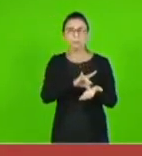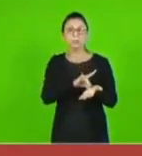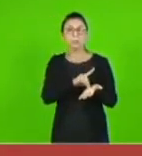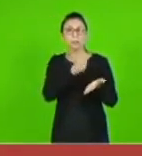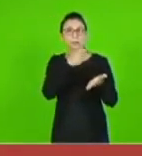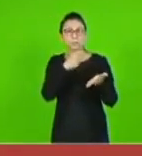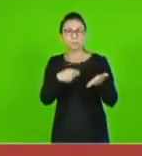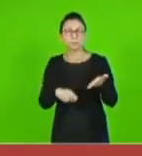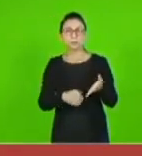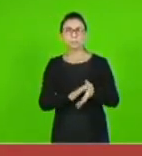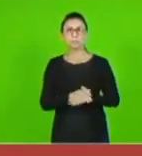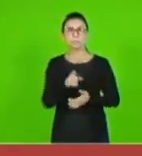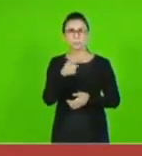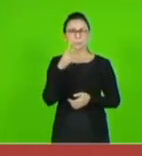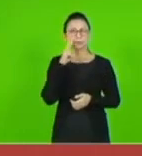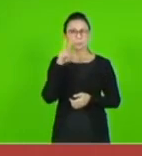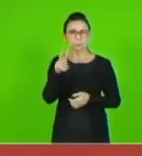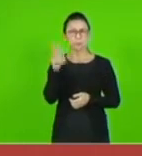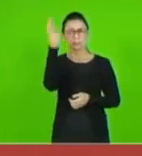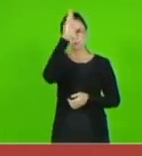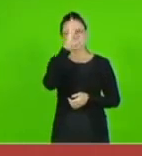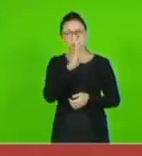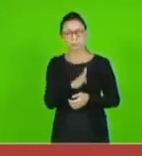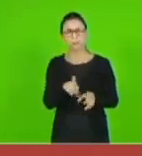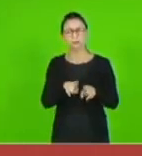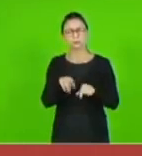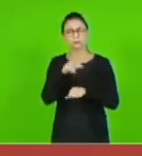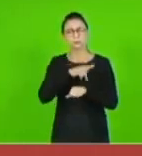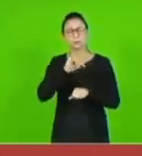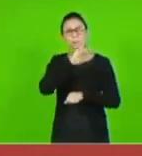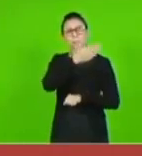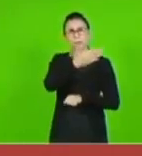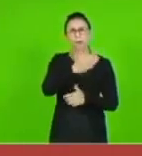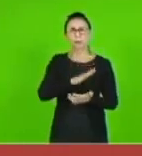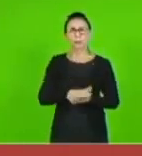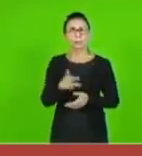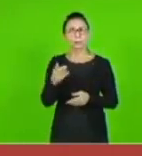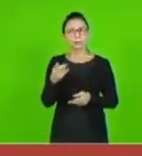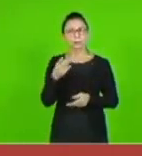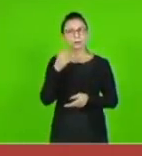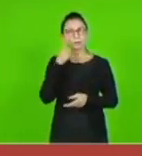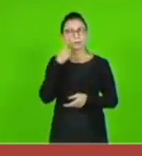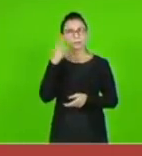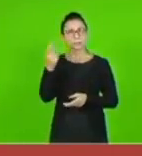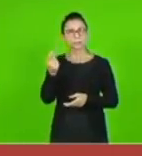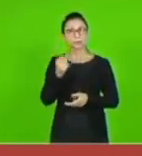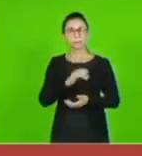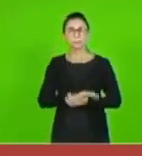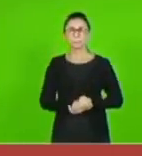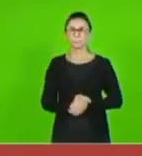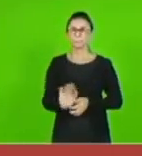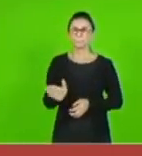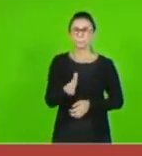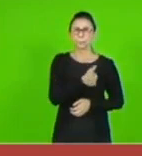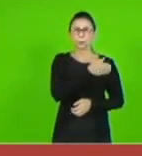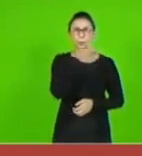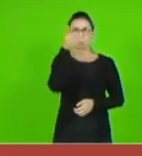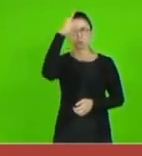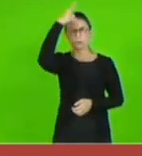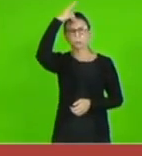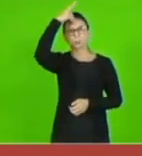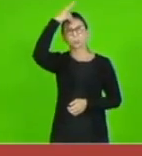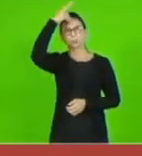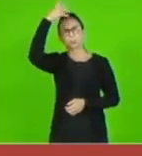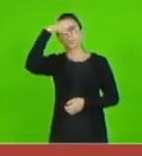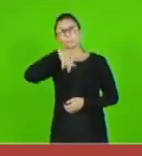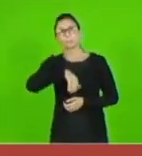So, brethren, everyone who's here, everyone who's paying attention, know